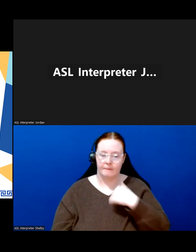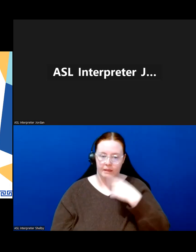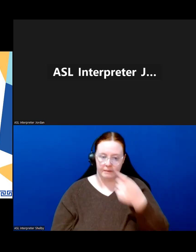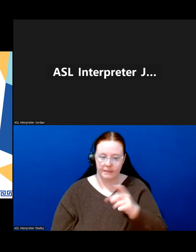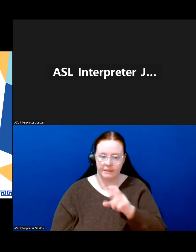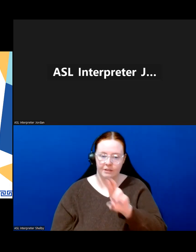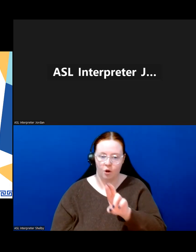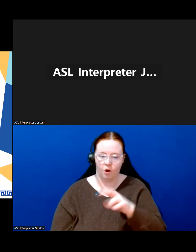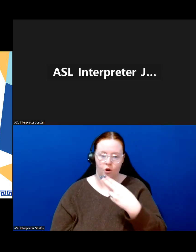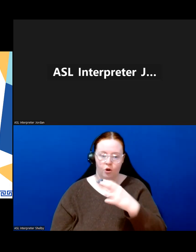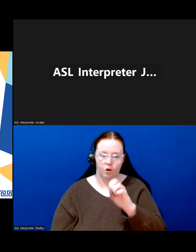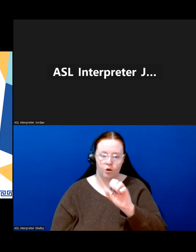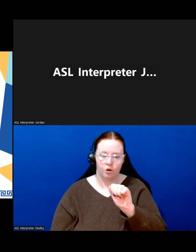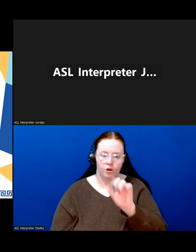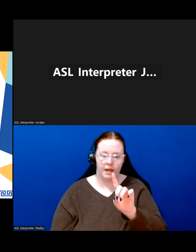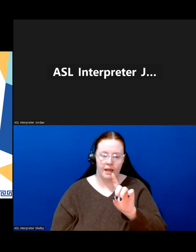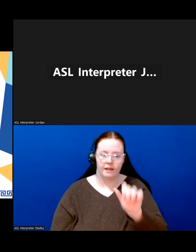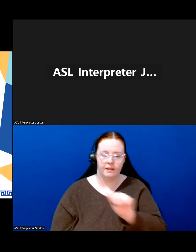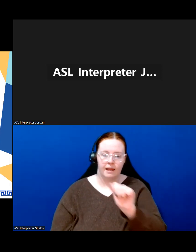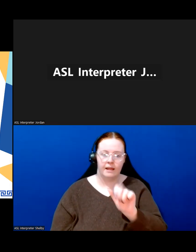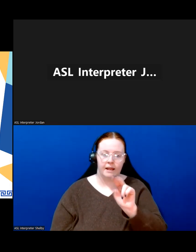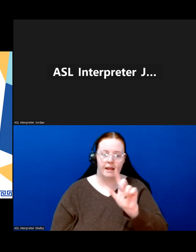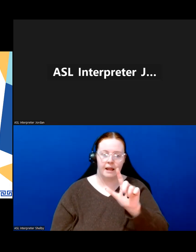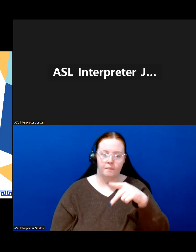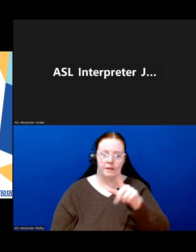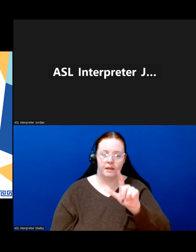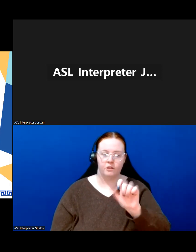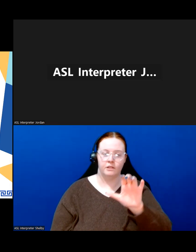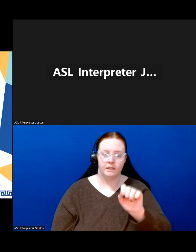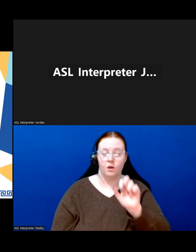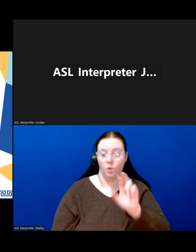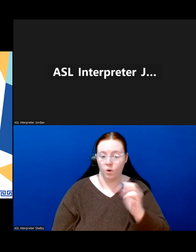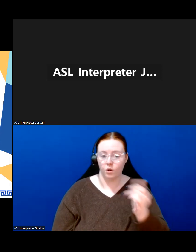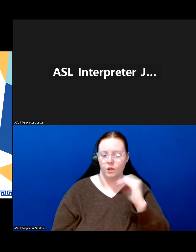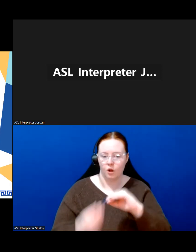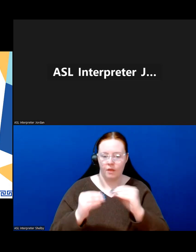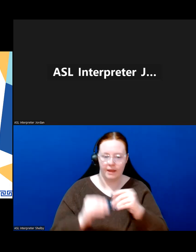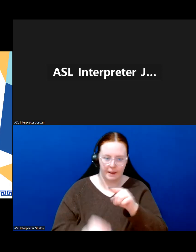rhead@nlpl.ca, or you can give me a phone call with my phone at